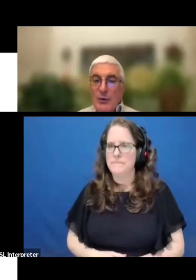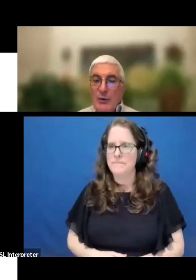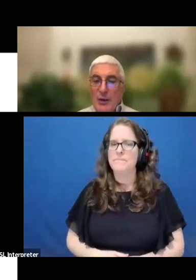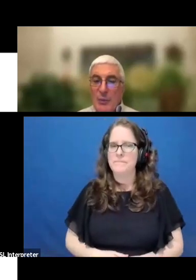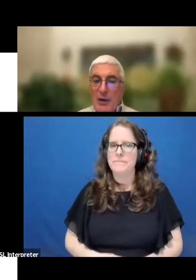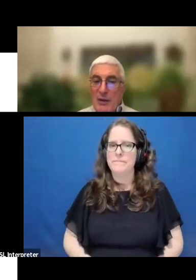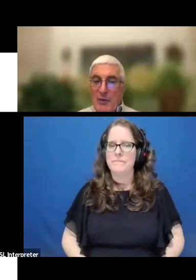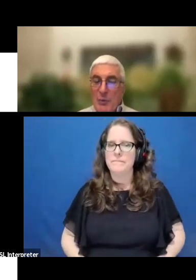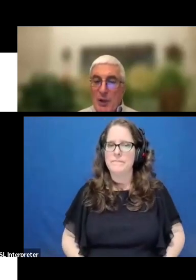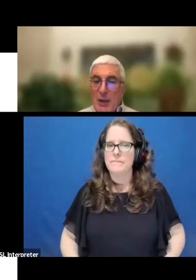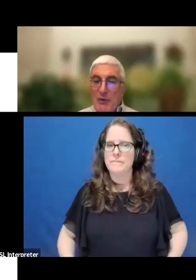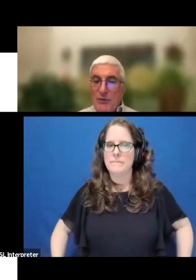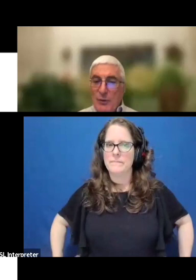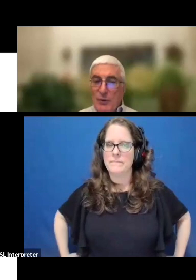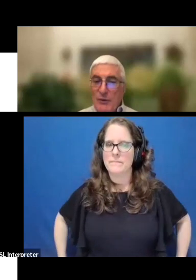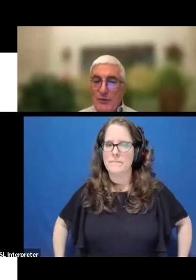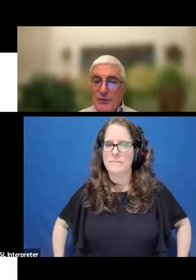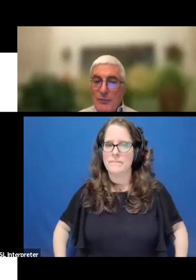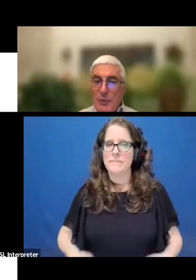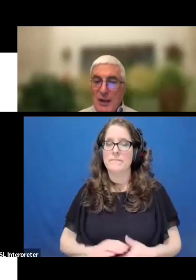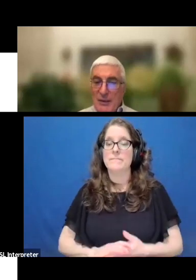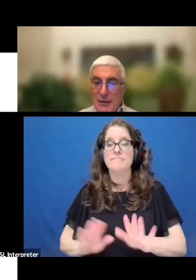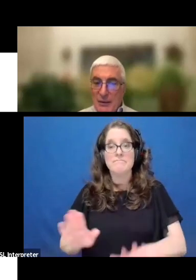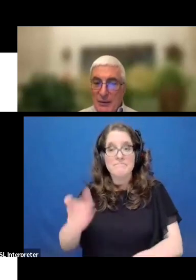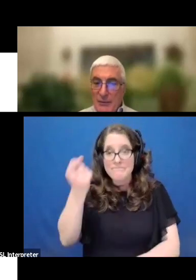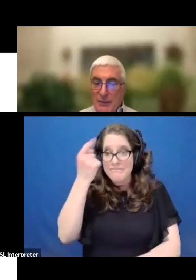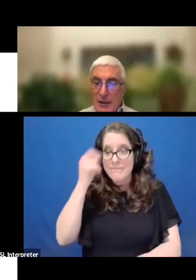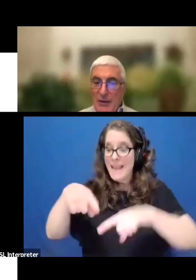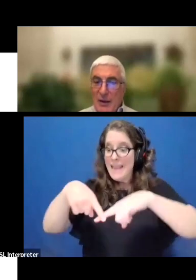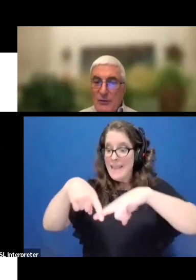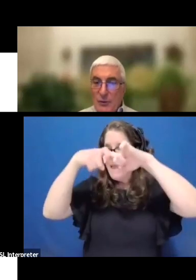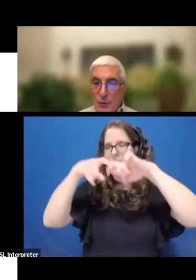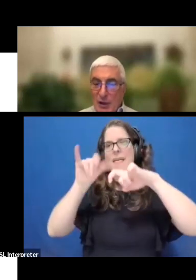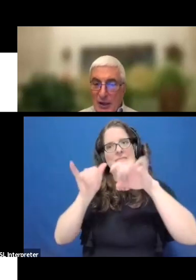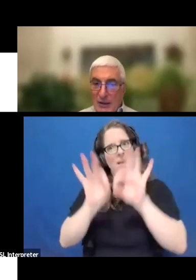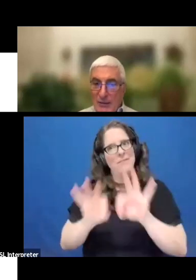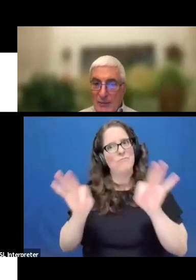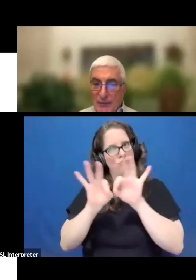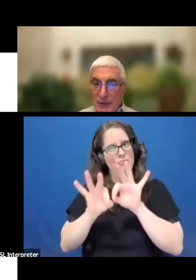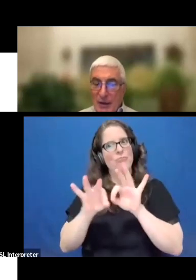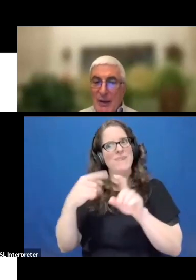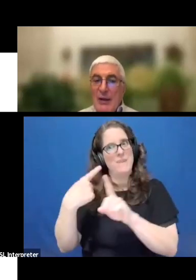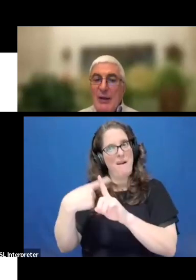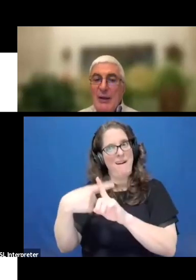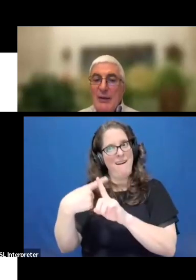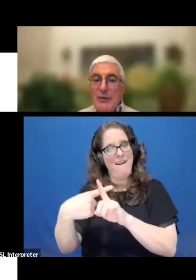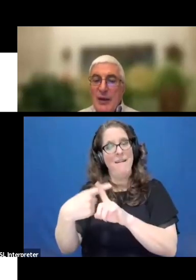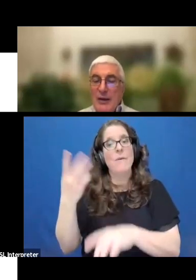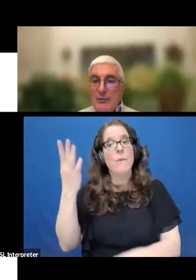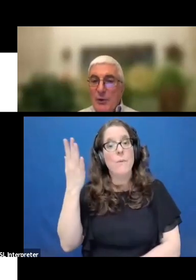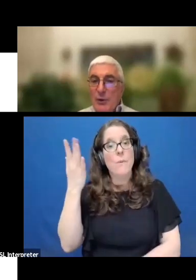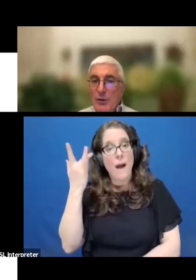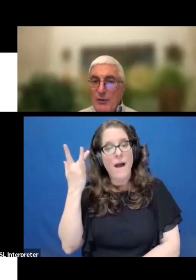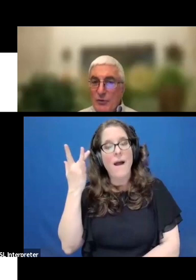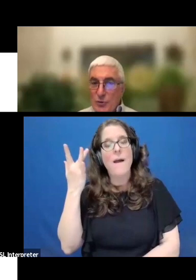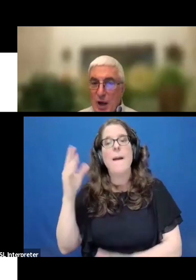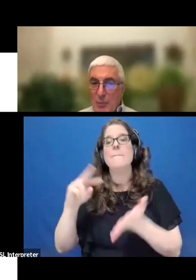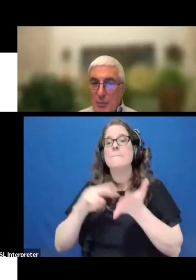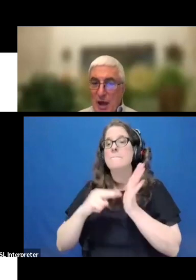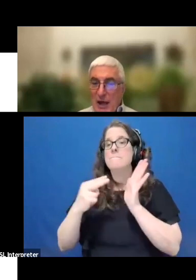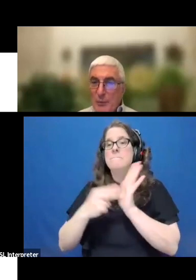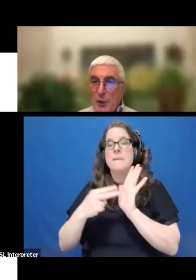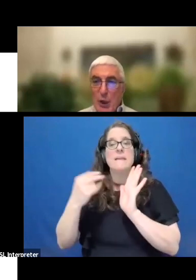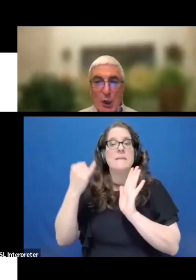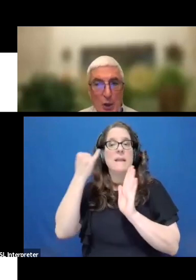The good thing about having the payments only suspended and not terminated is that if earnings